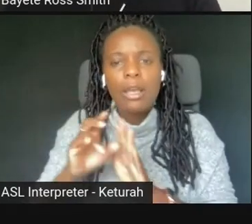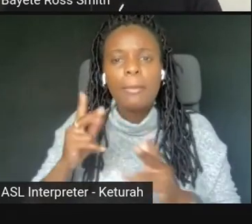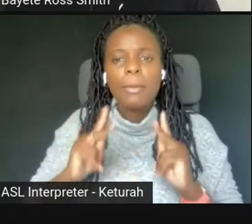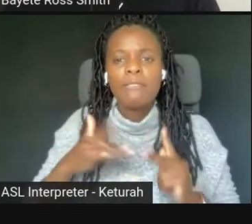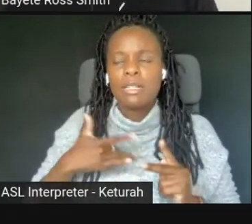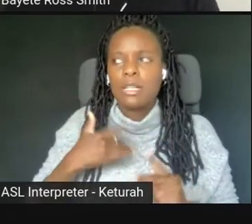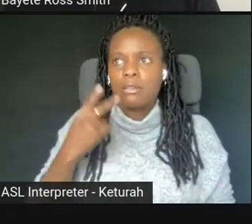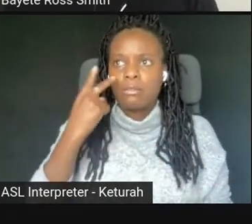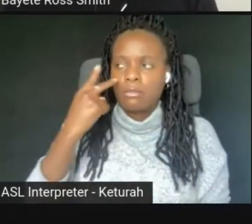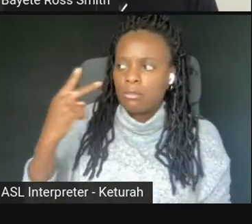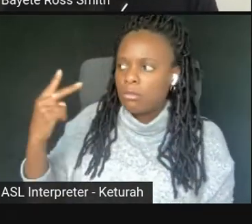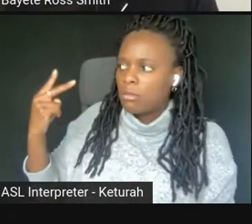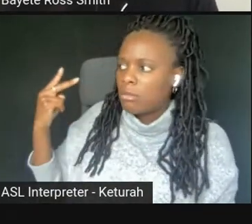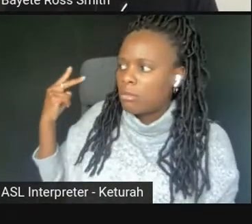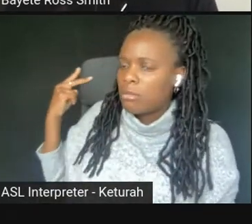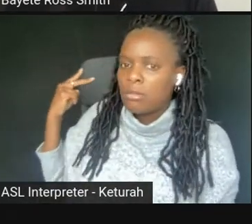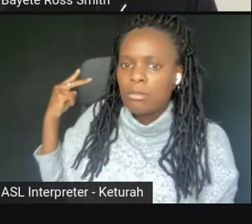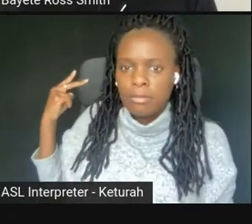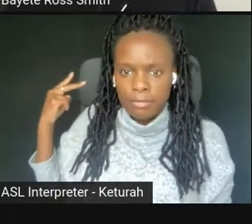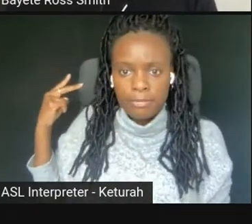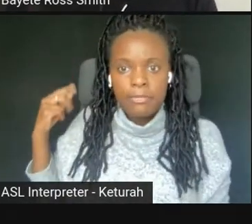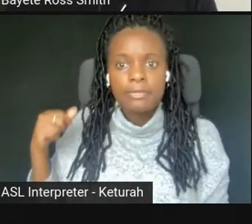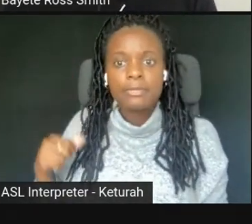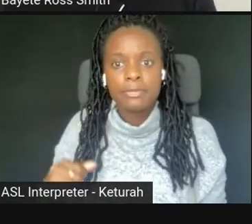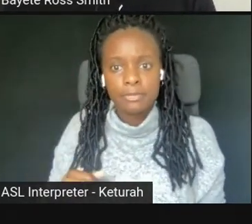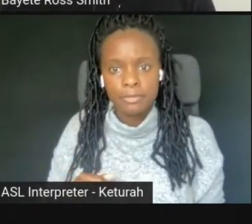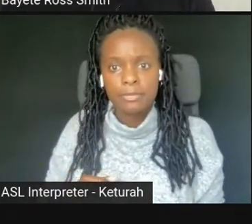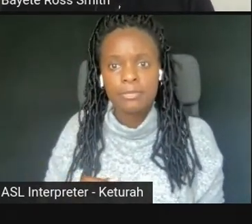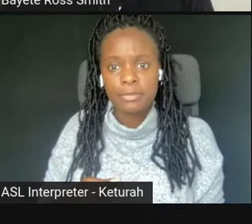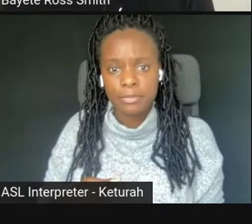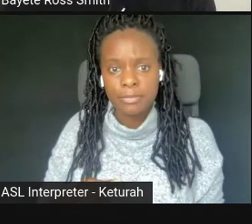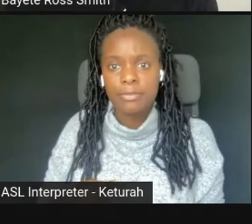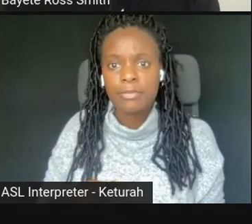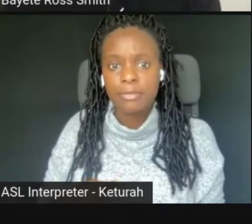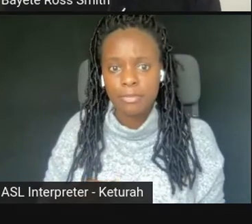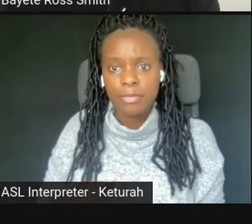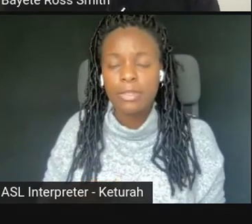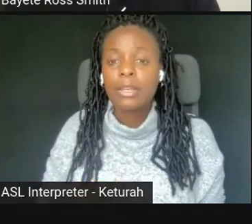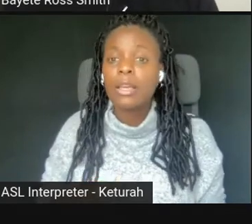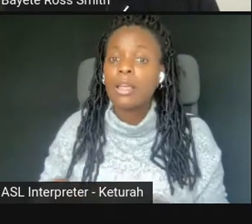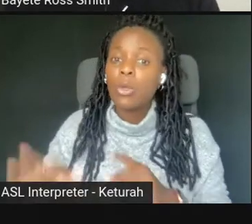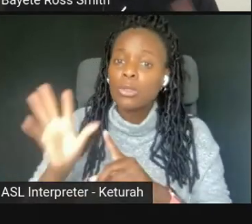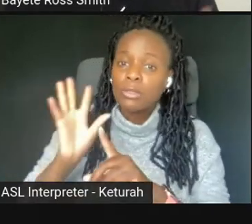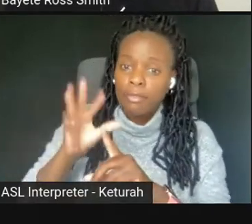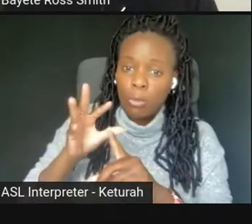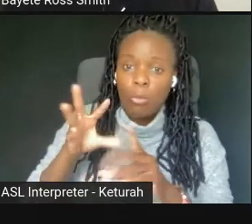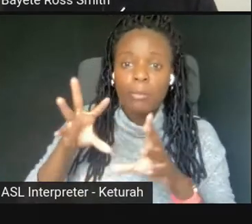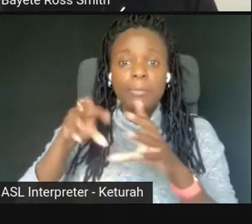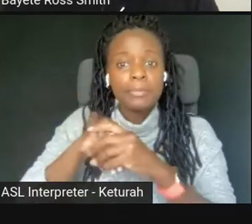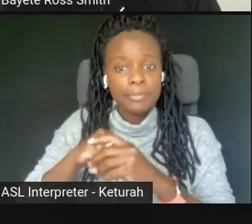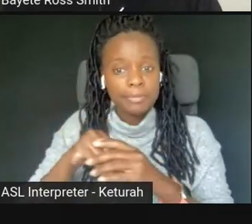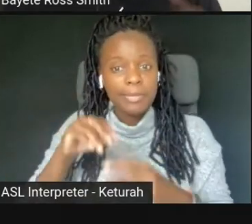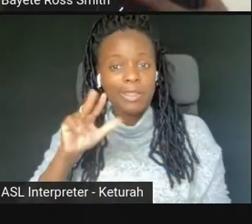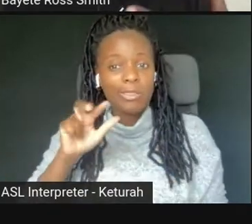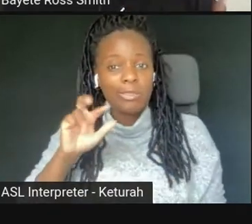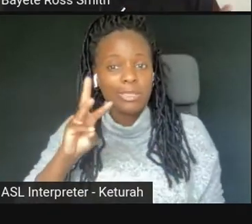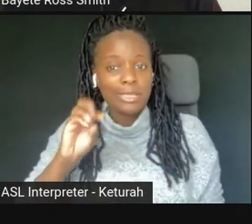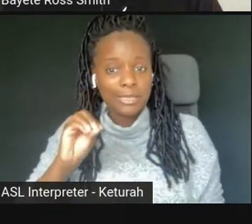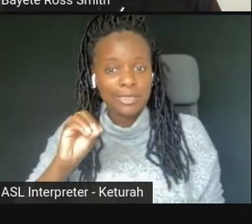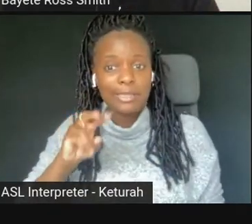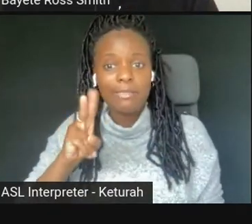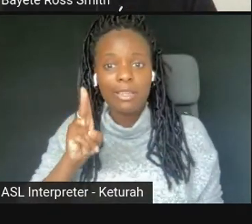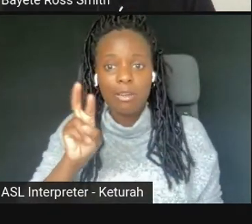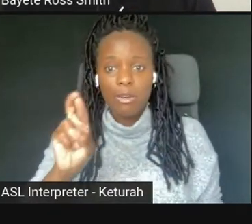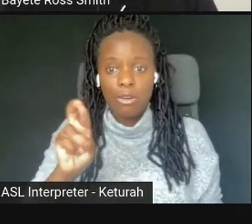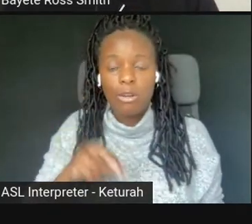In addition to the short films that will be in 360 VR, we're also including longer